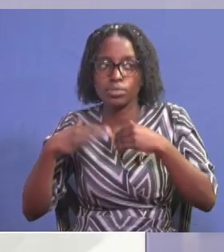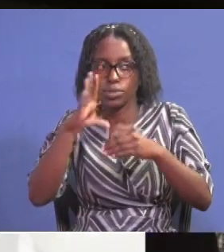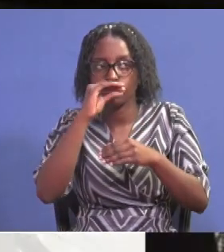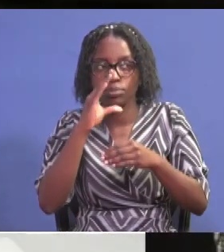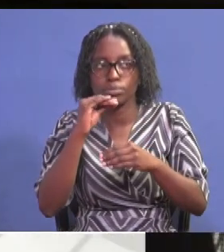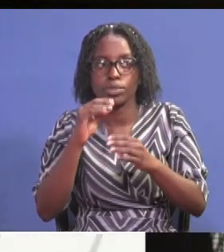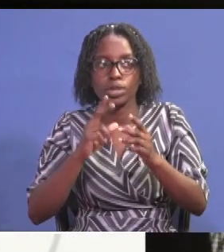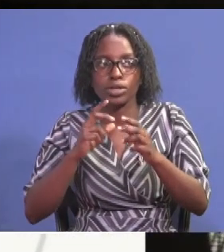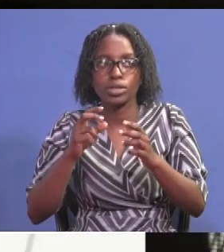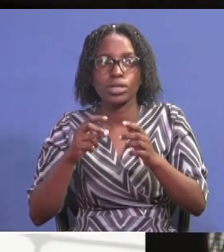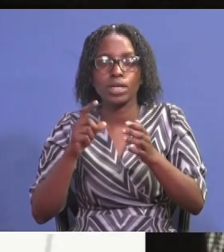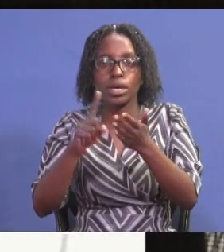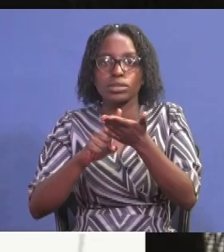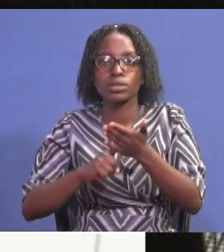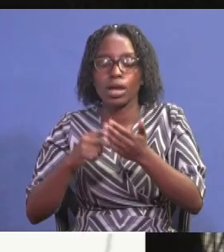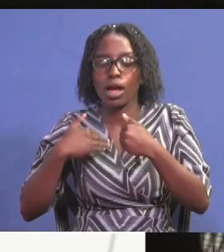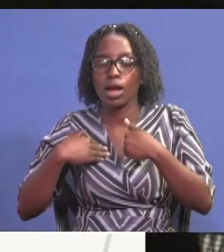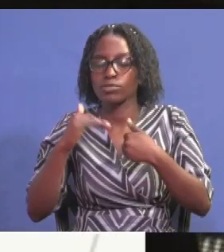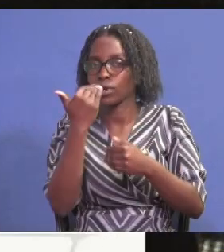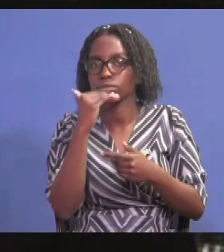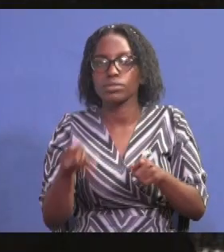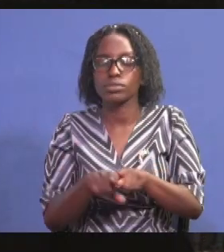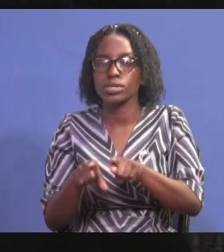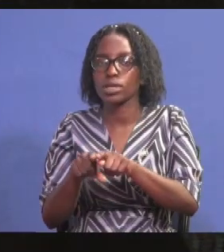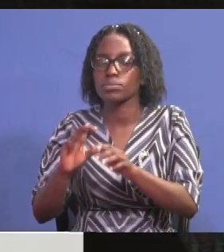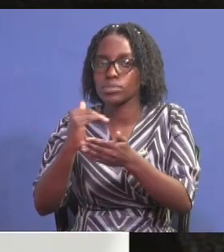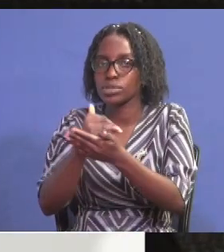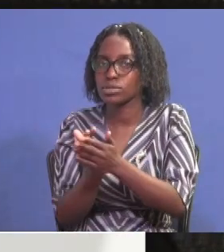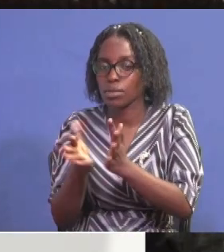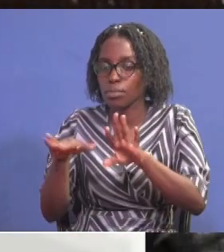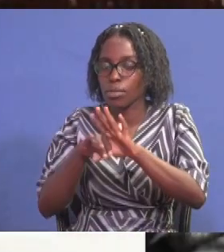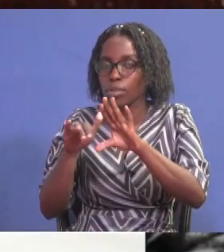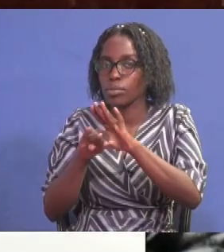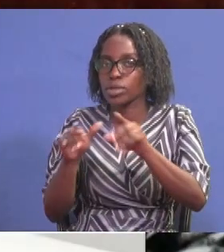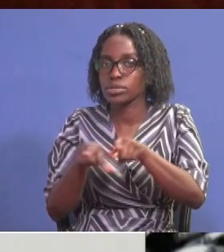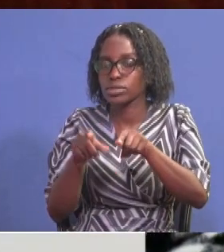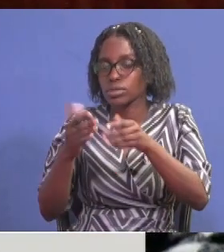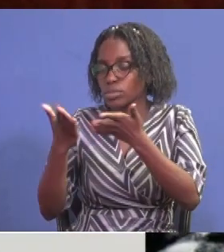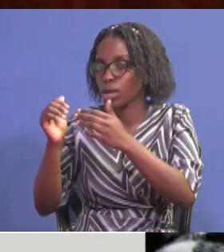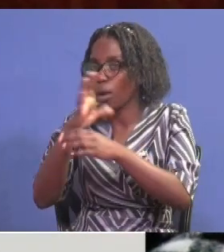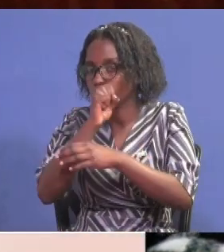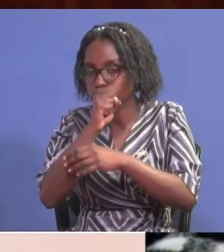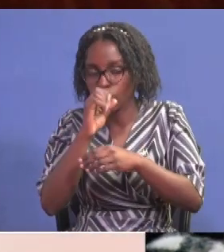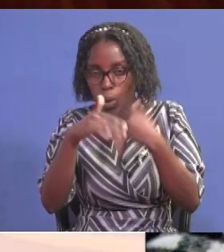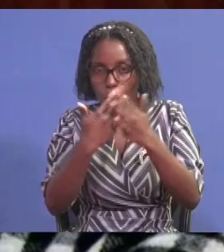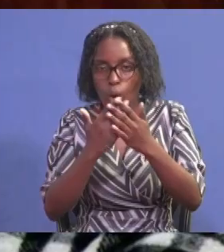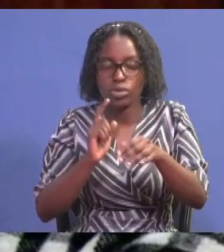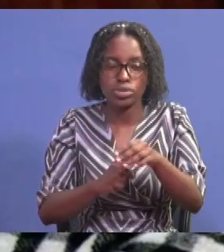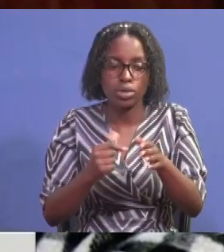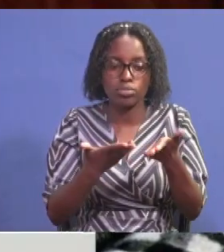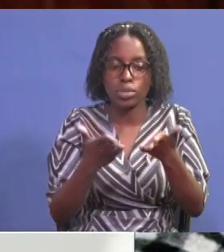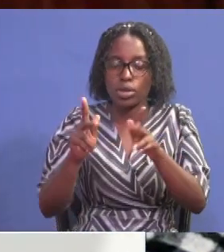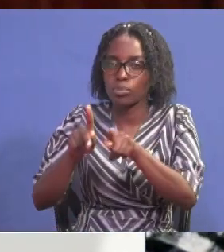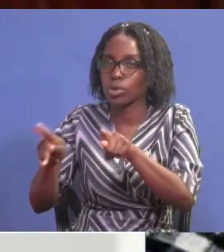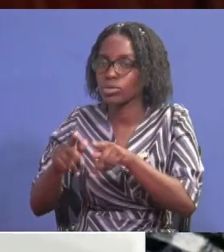Rigathi Gachagua, some members of parliament were conspicuously missing during the whole session. Some of the legislators